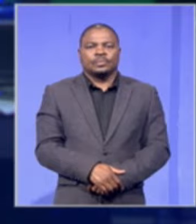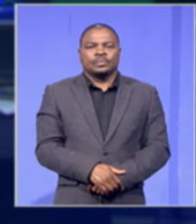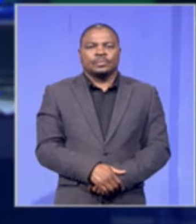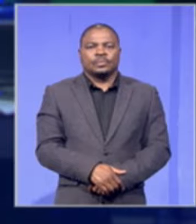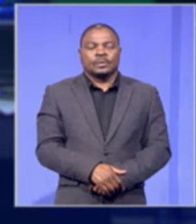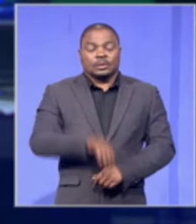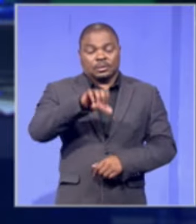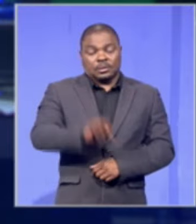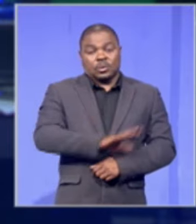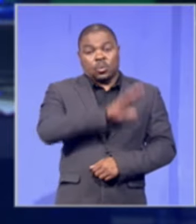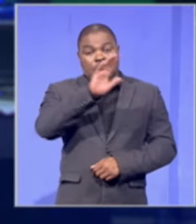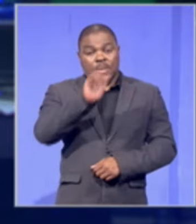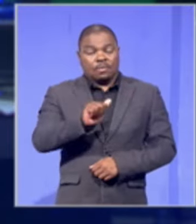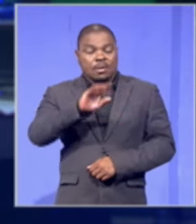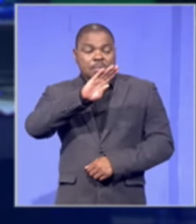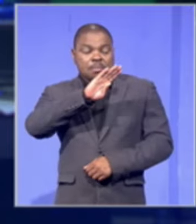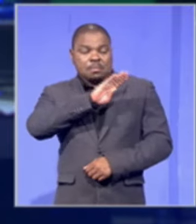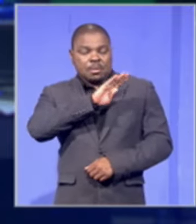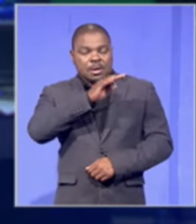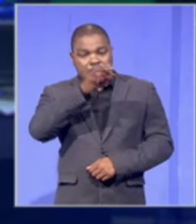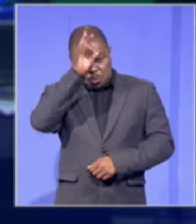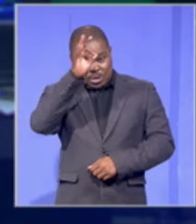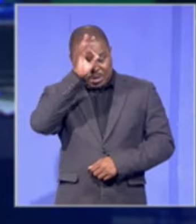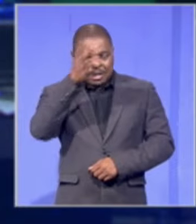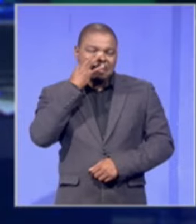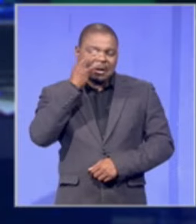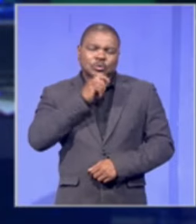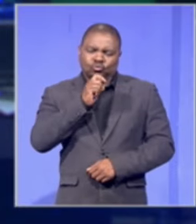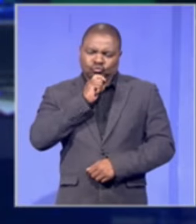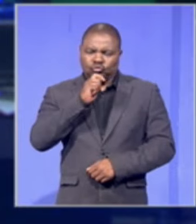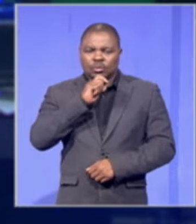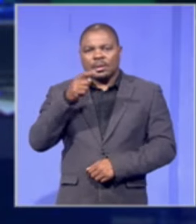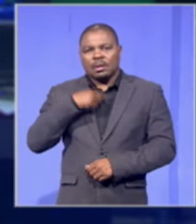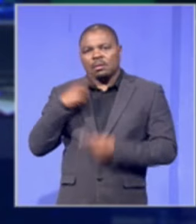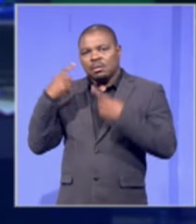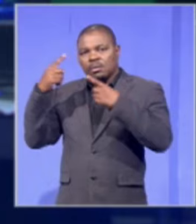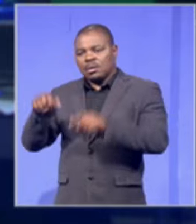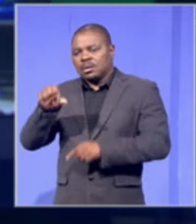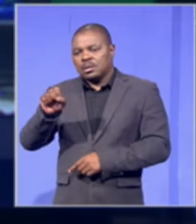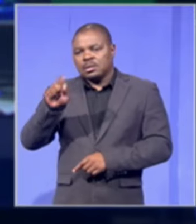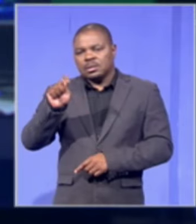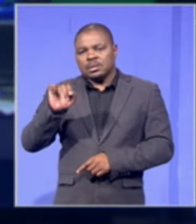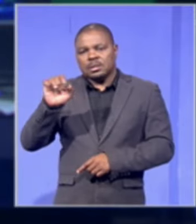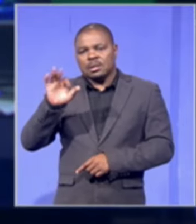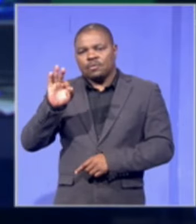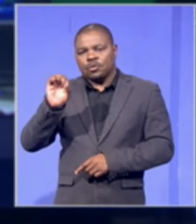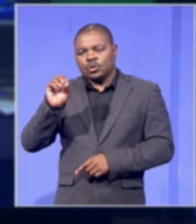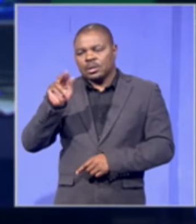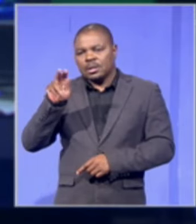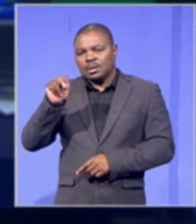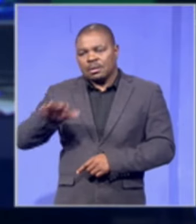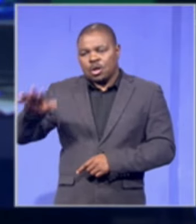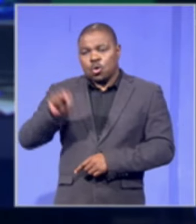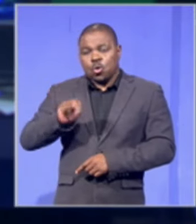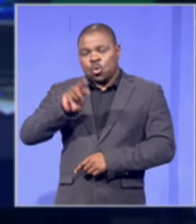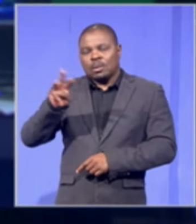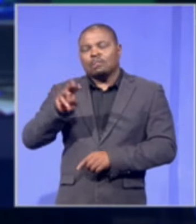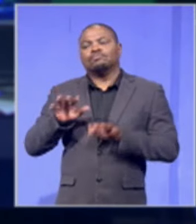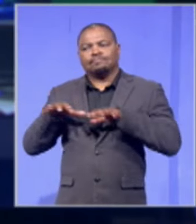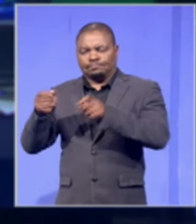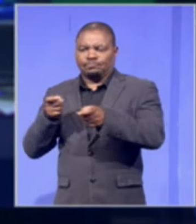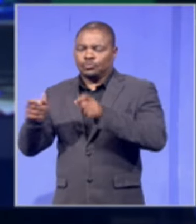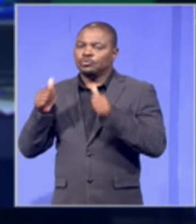Sepolesa sa Afrika Borwa se hlapantse hore se nkile taolo le ho tlisa botsitso Stilfontein North West le hoja diketsahalo tsa